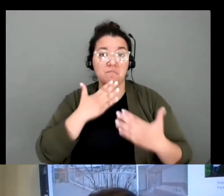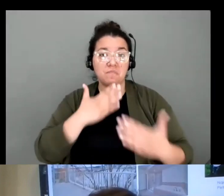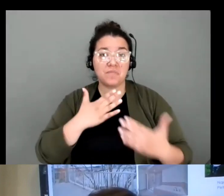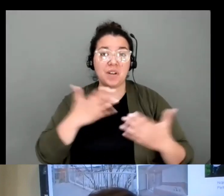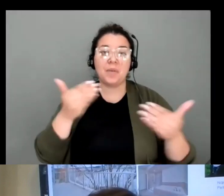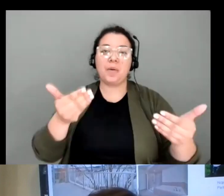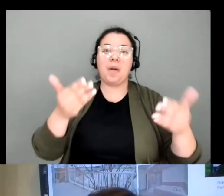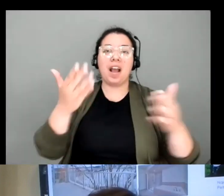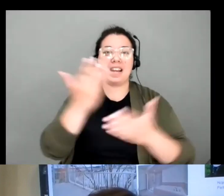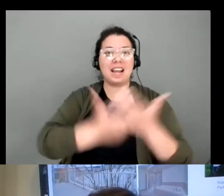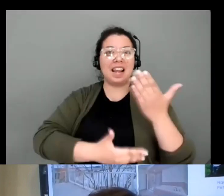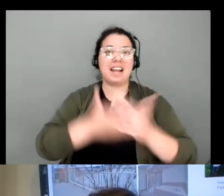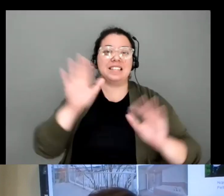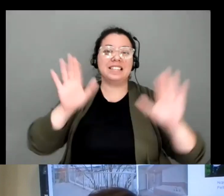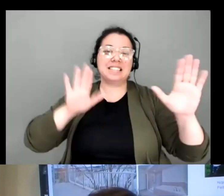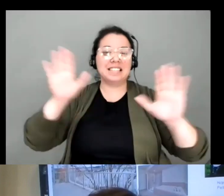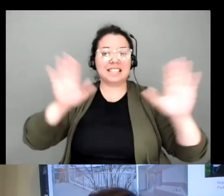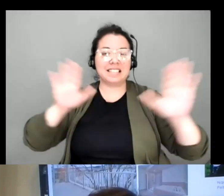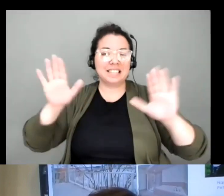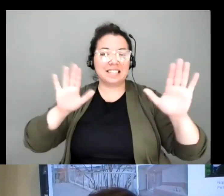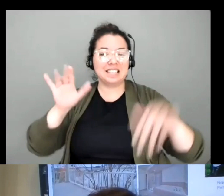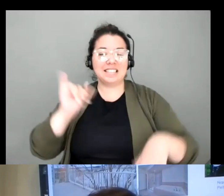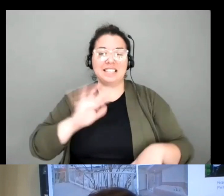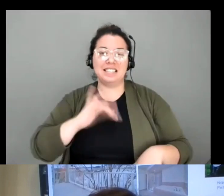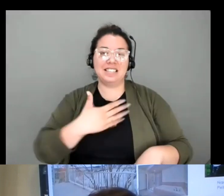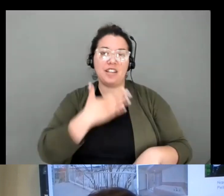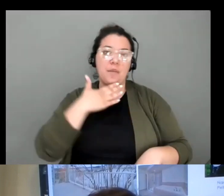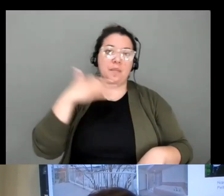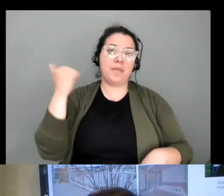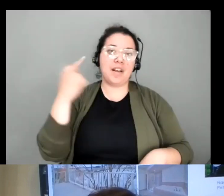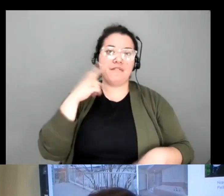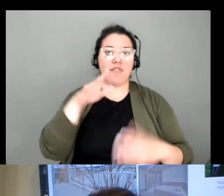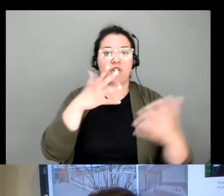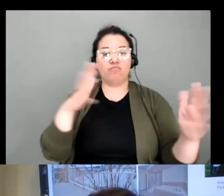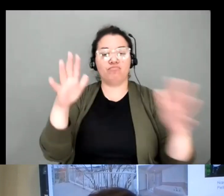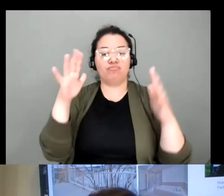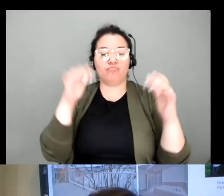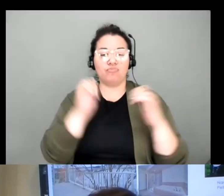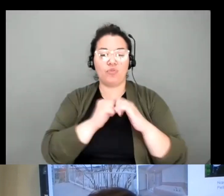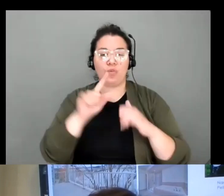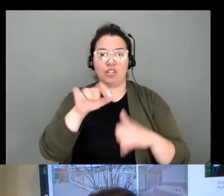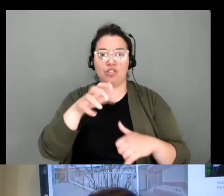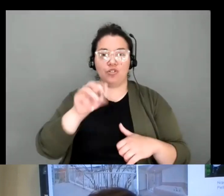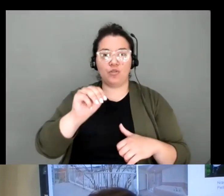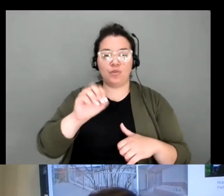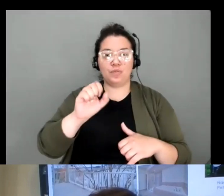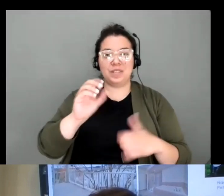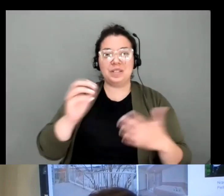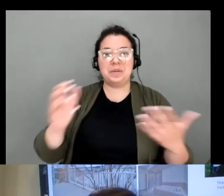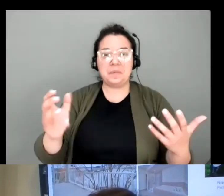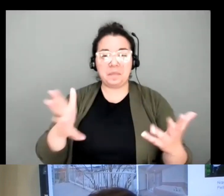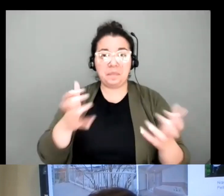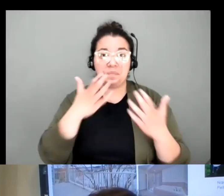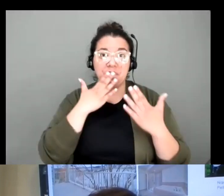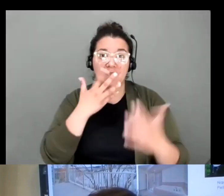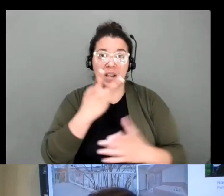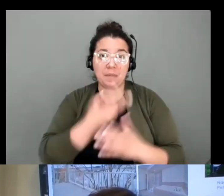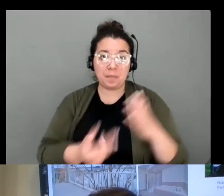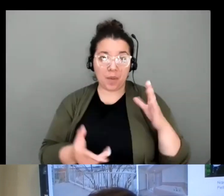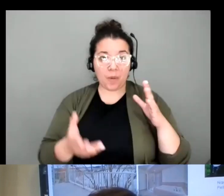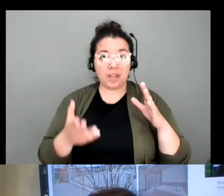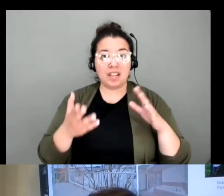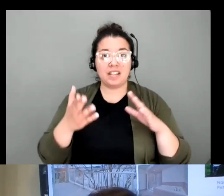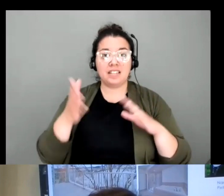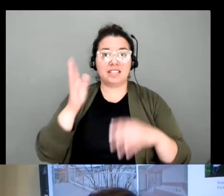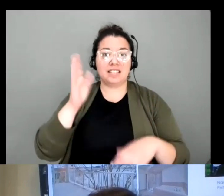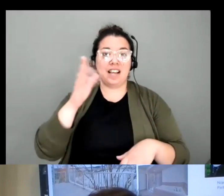a best we can do with an applause, in our Zoom era. So I want to thank both of our guests for giving really good advice